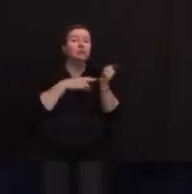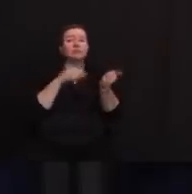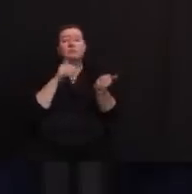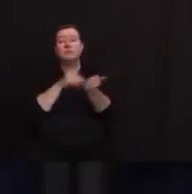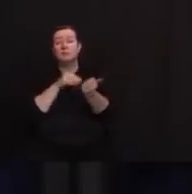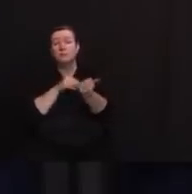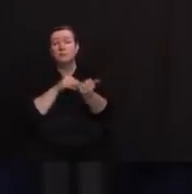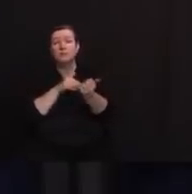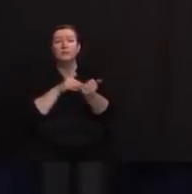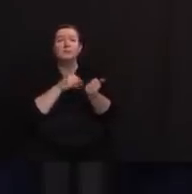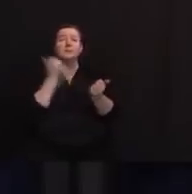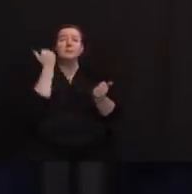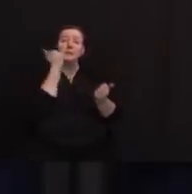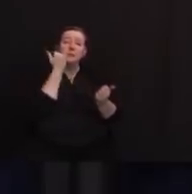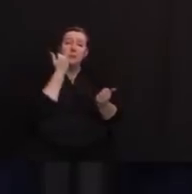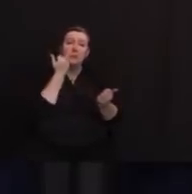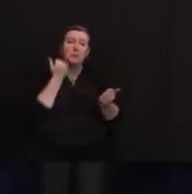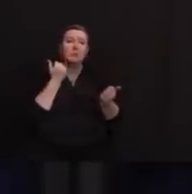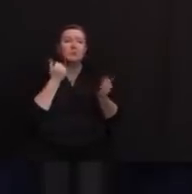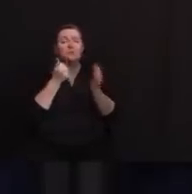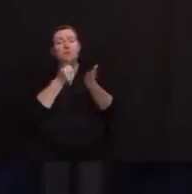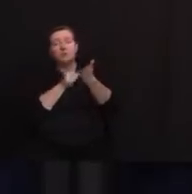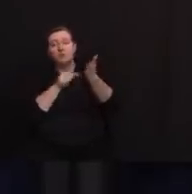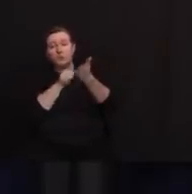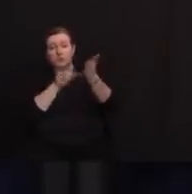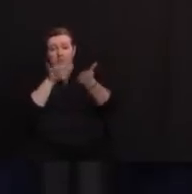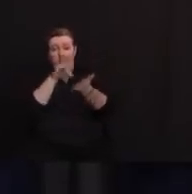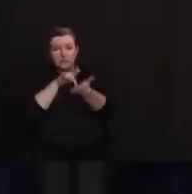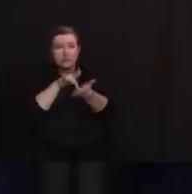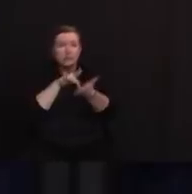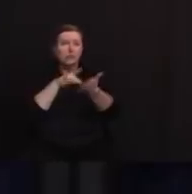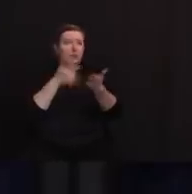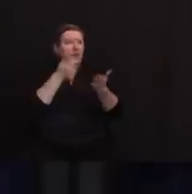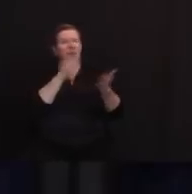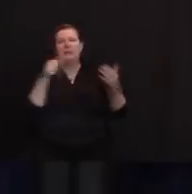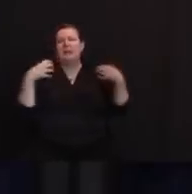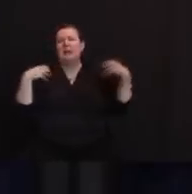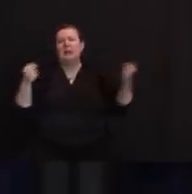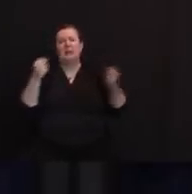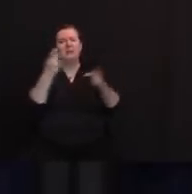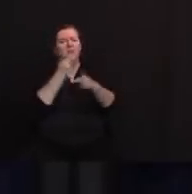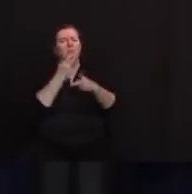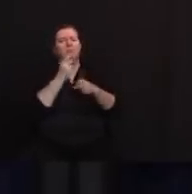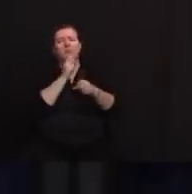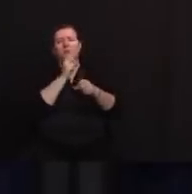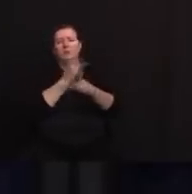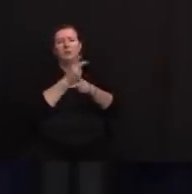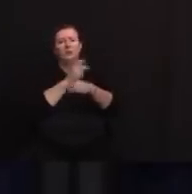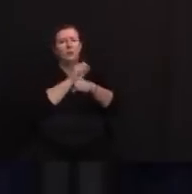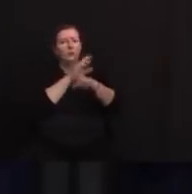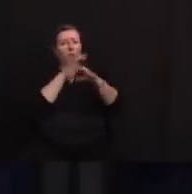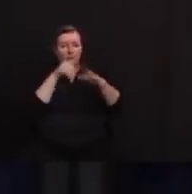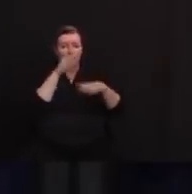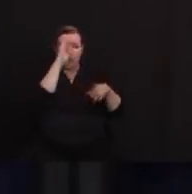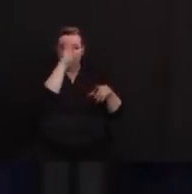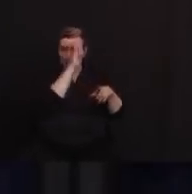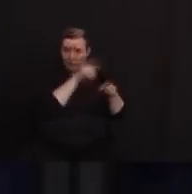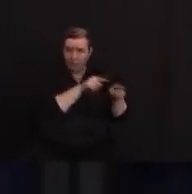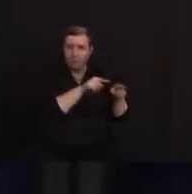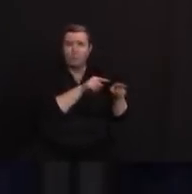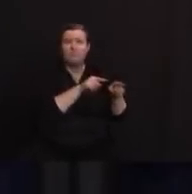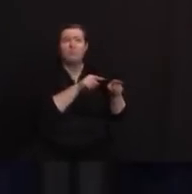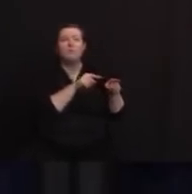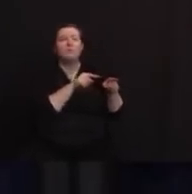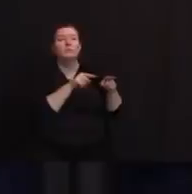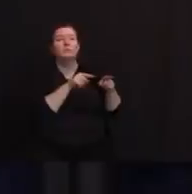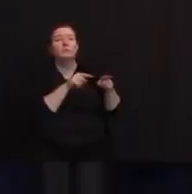dentist offices, surgery centers, any healthcare worker working outside of hospitals, so the